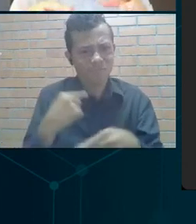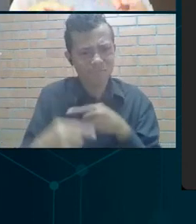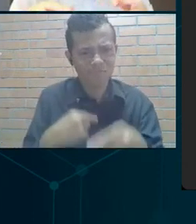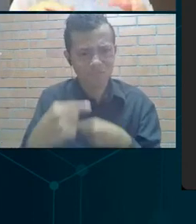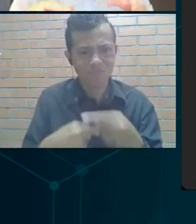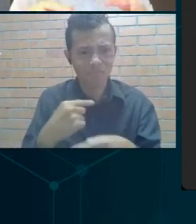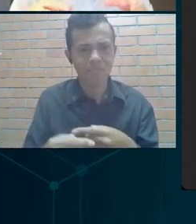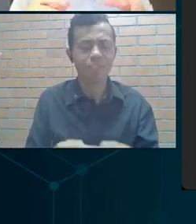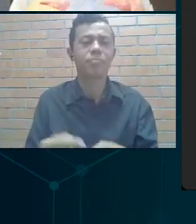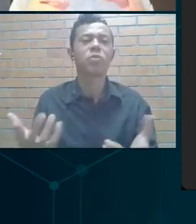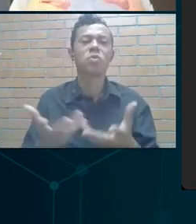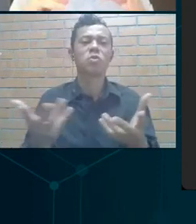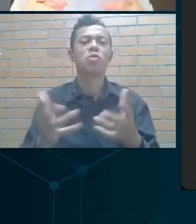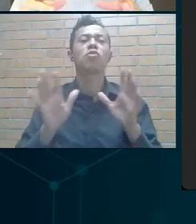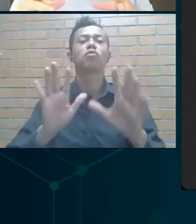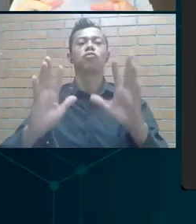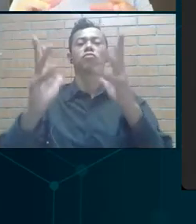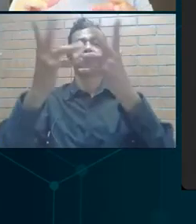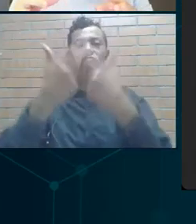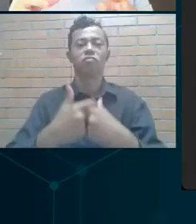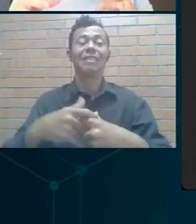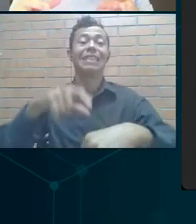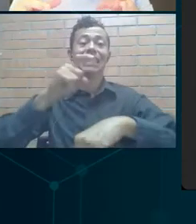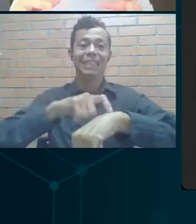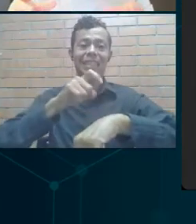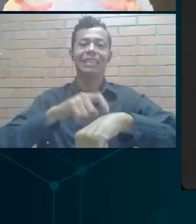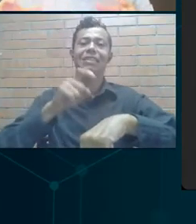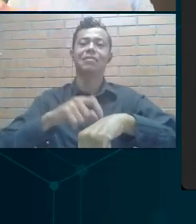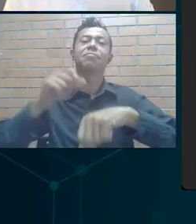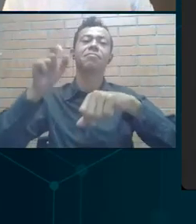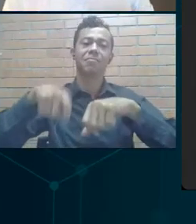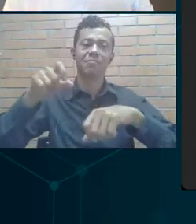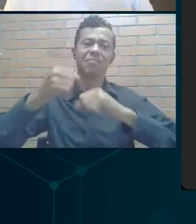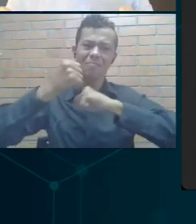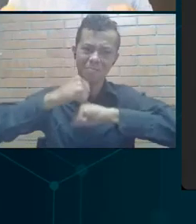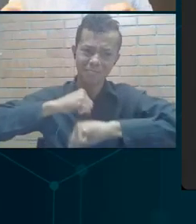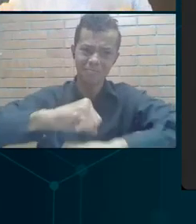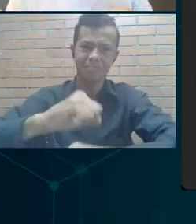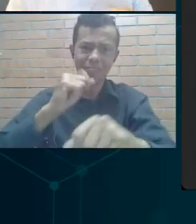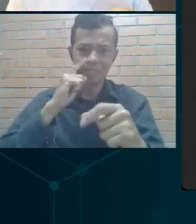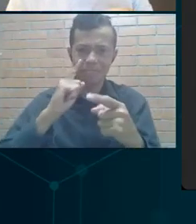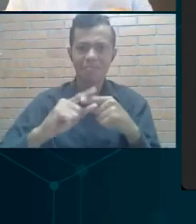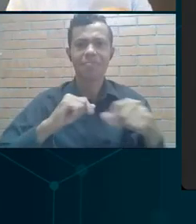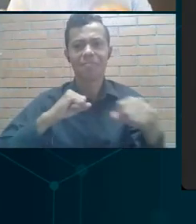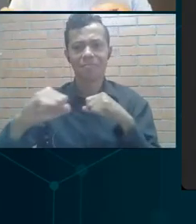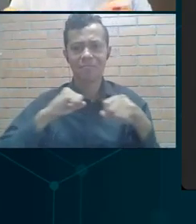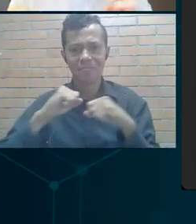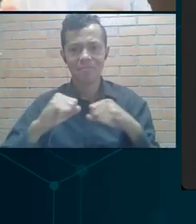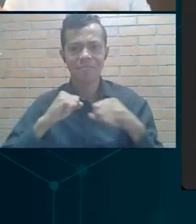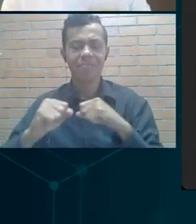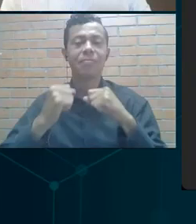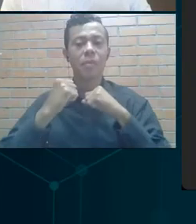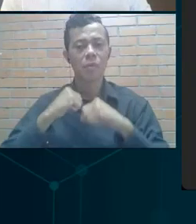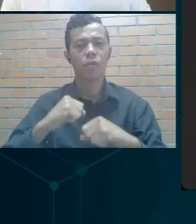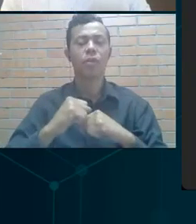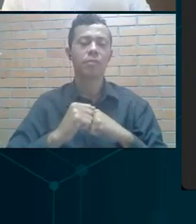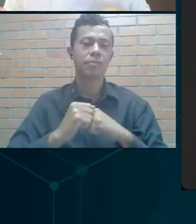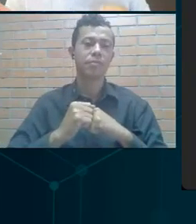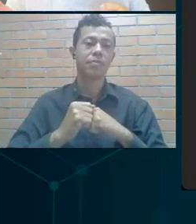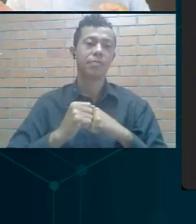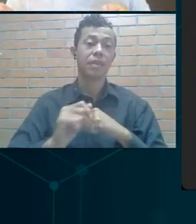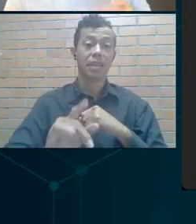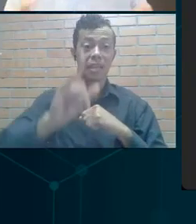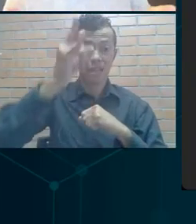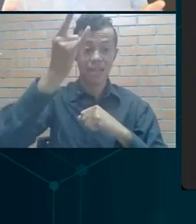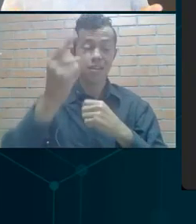expertise. And you'd be competing against the artificial intelligence engineers of Google and Microsoft. If you think you can do